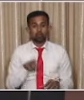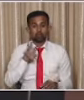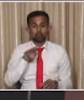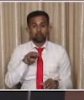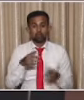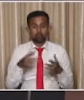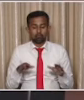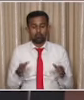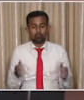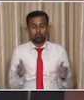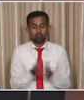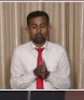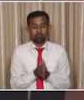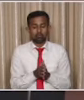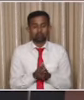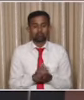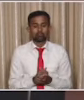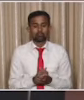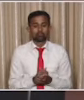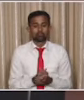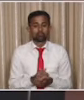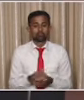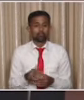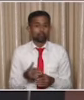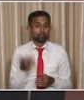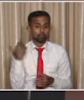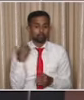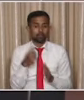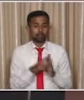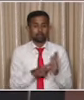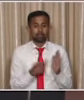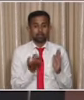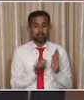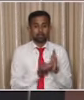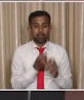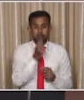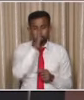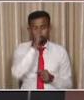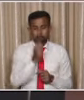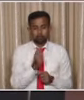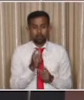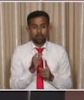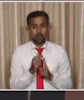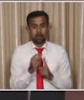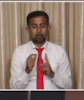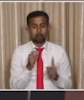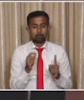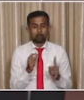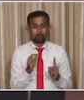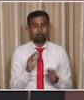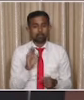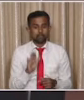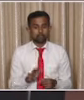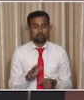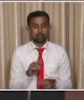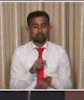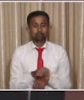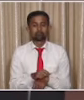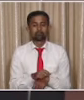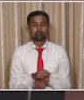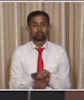Then before that, when Mr. J.R. Jayawardhan was in Parliament, soon after the